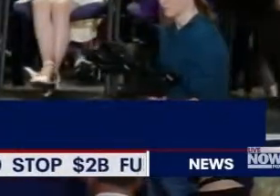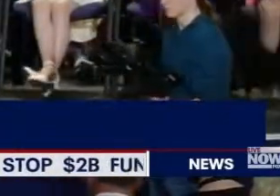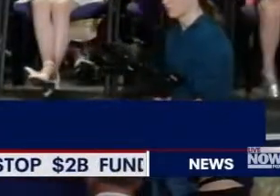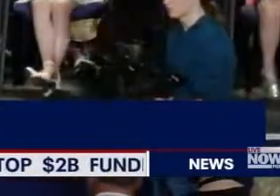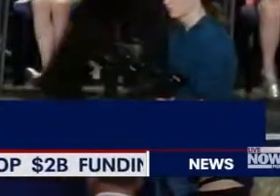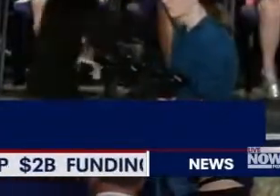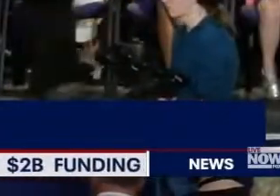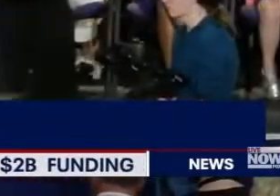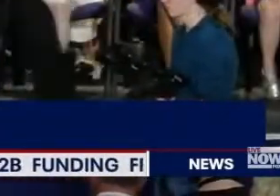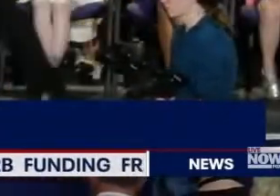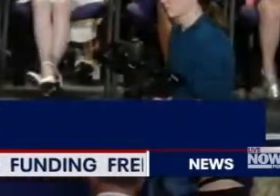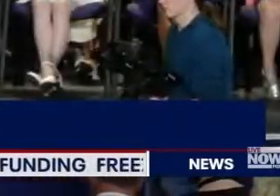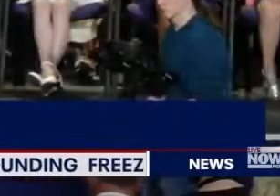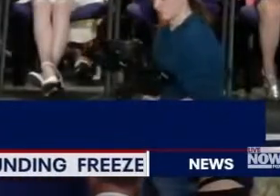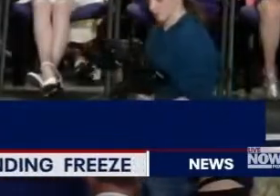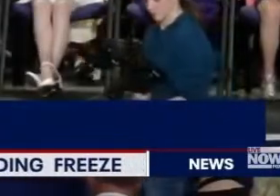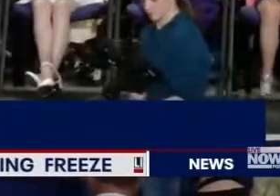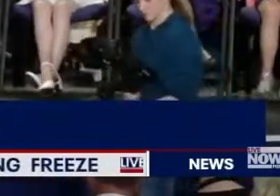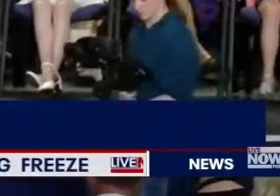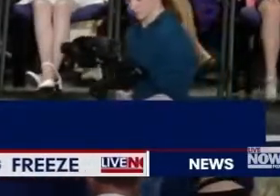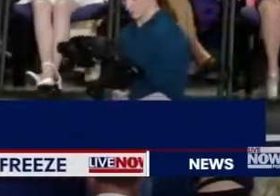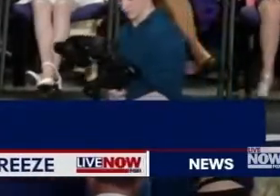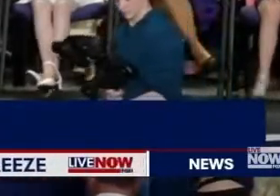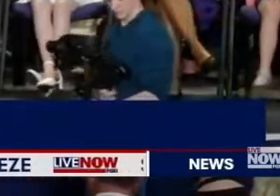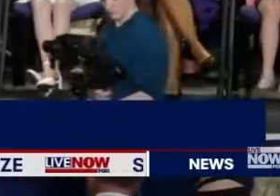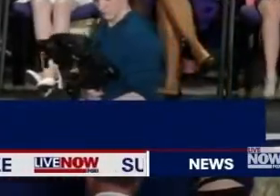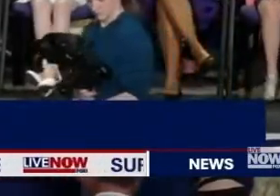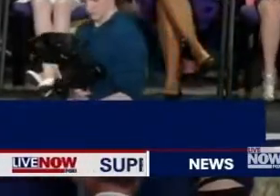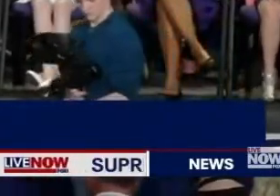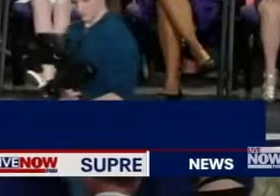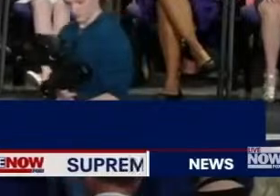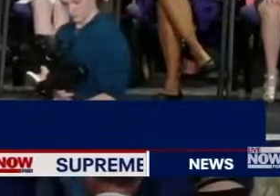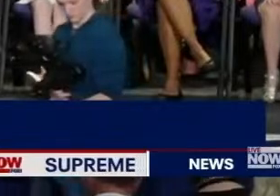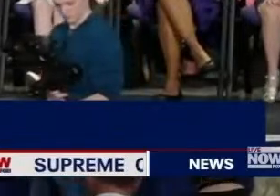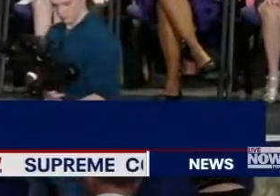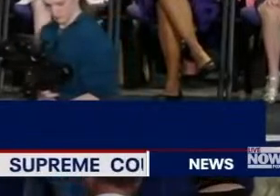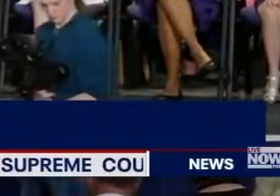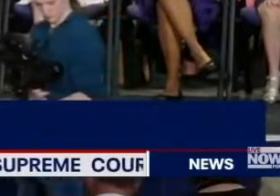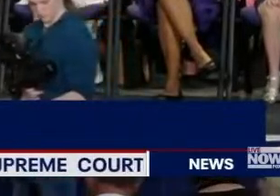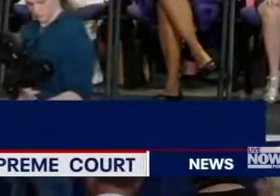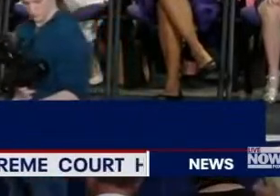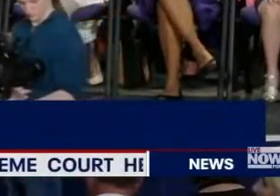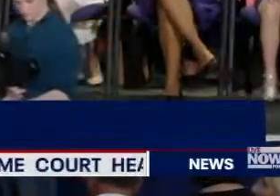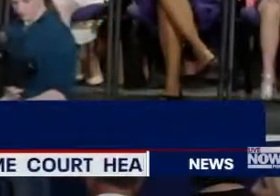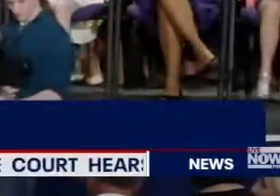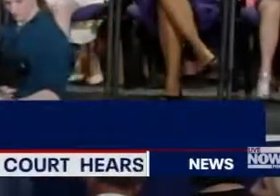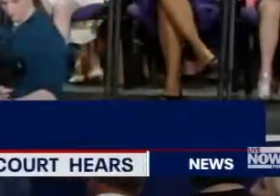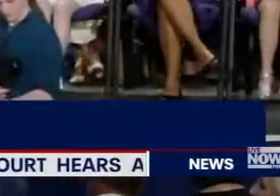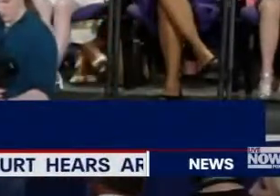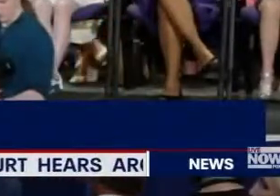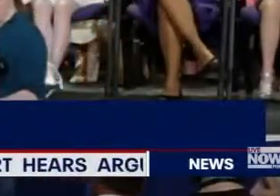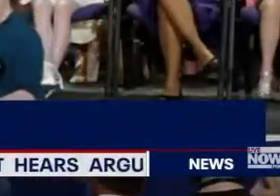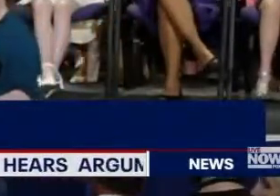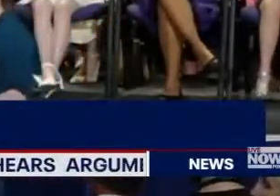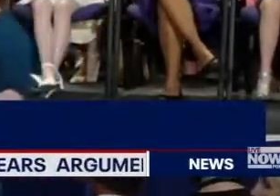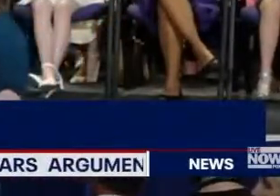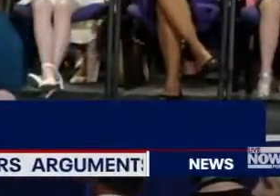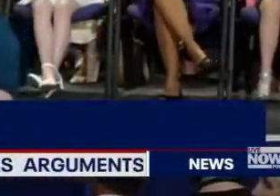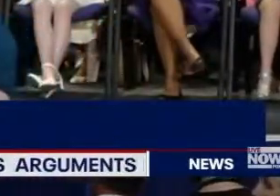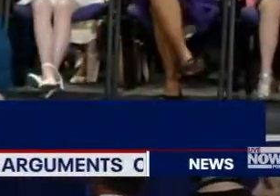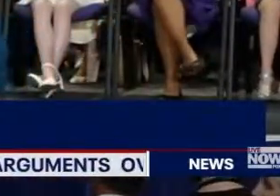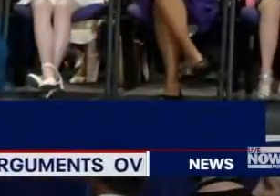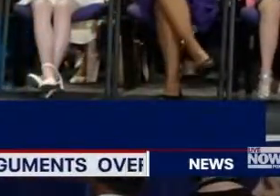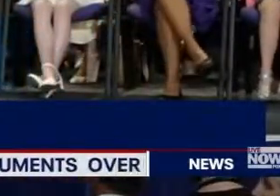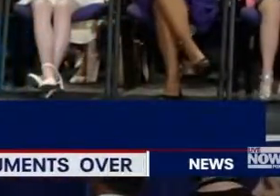dyes in the nation's food supply, marking a major step forward in the administration's effort to make